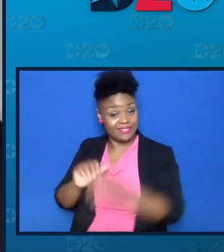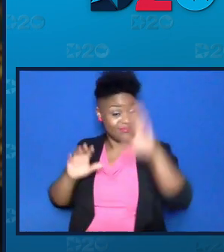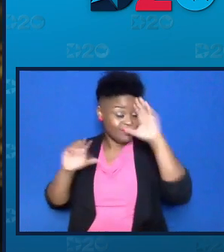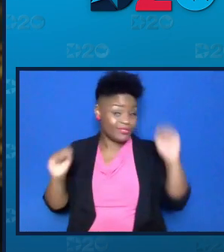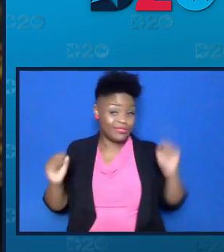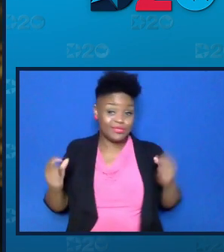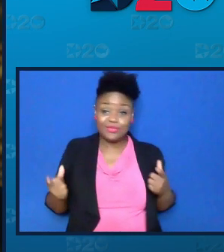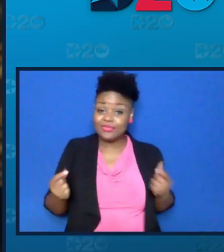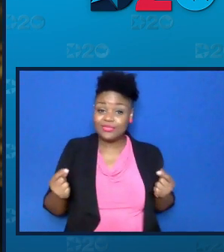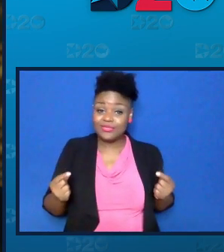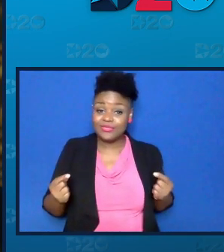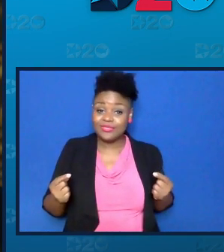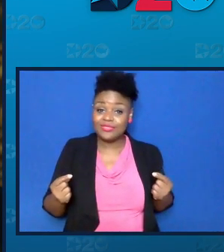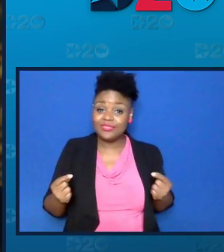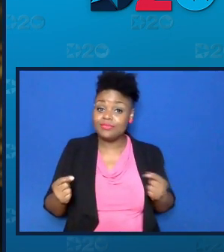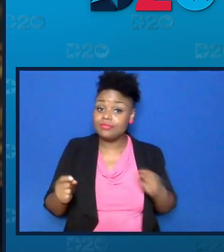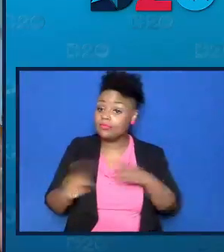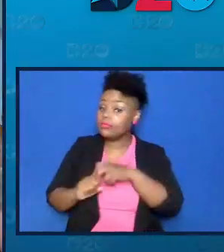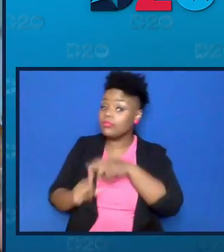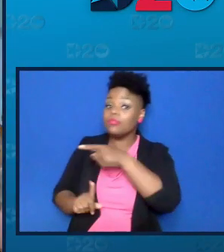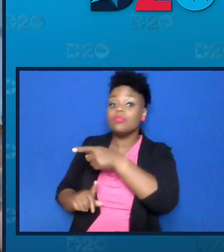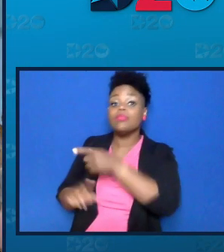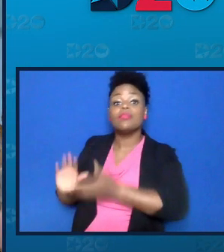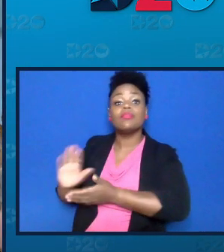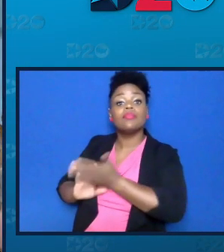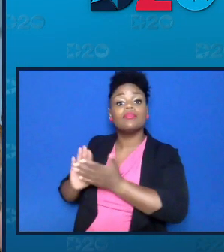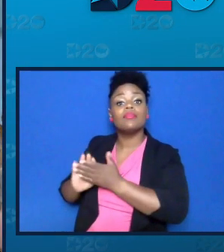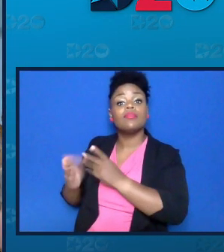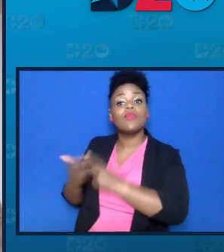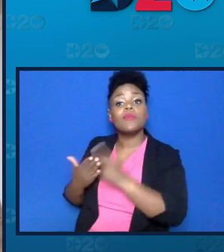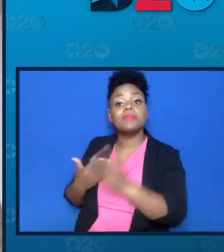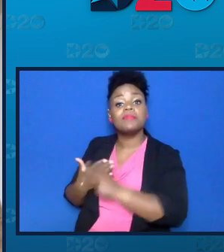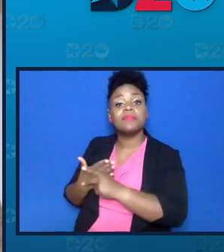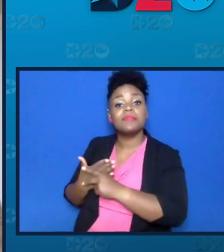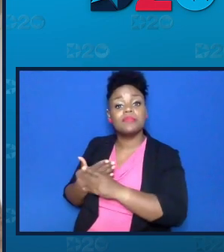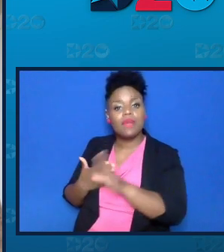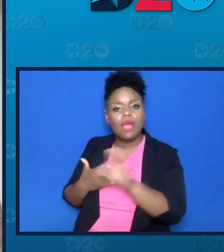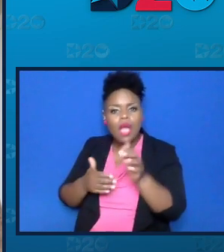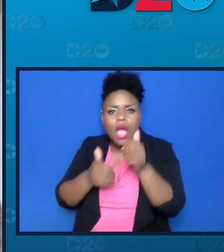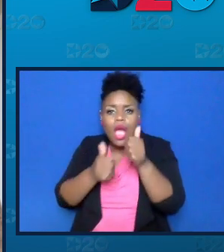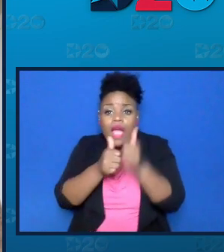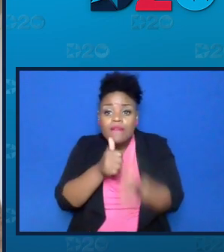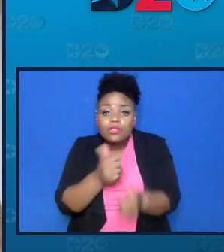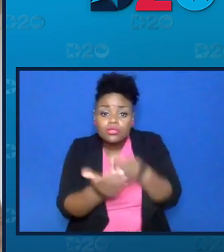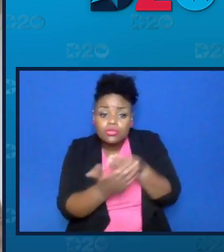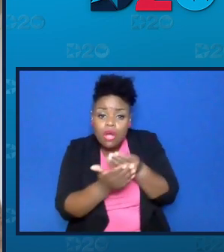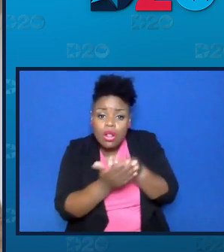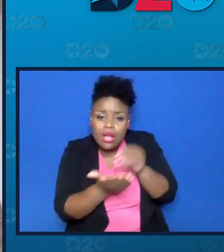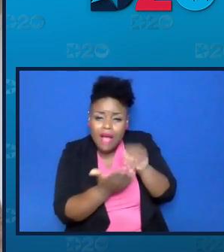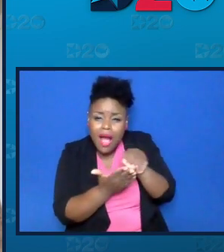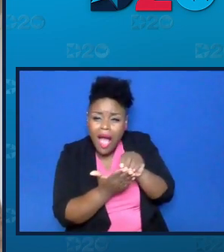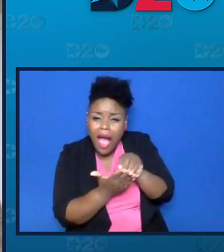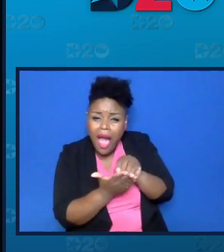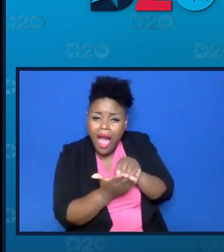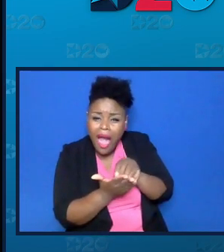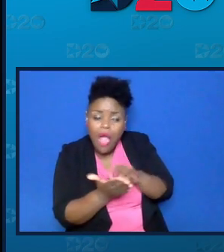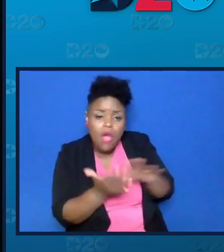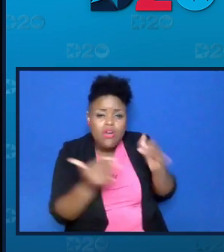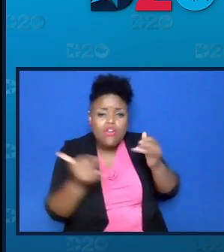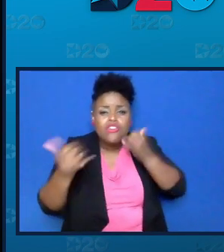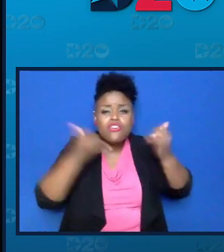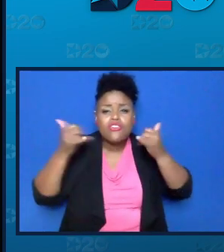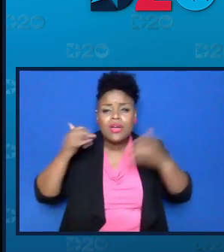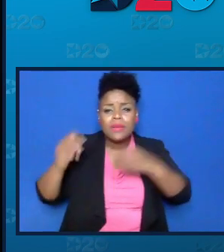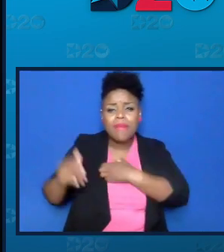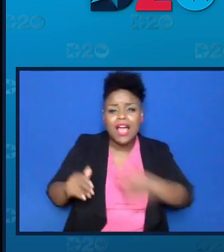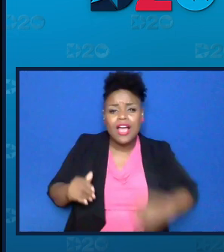program. Joe tracked every dollar, calling mayors and governors. Talking to them on the phone, one-on-one.